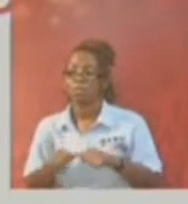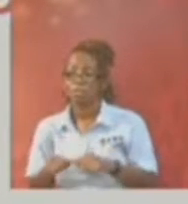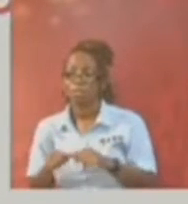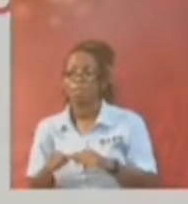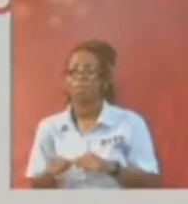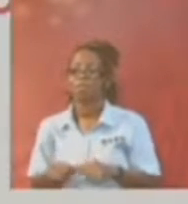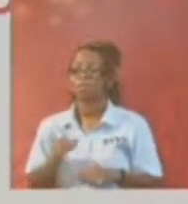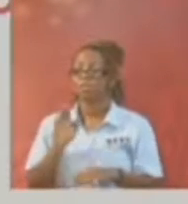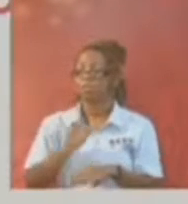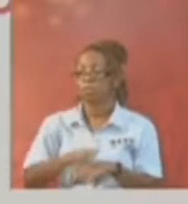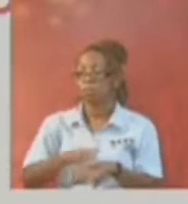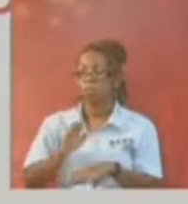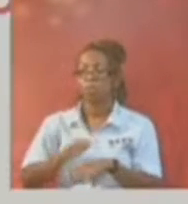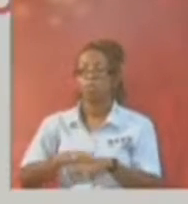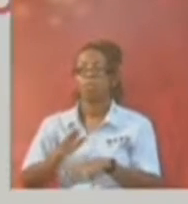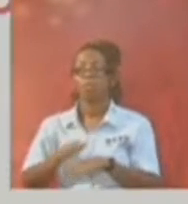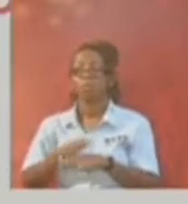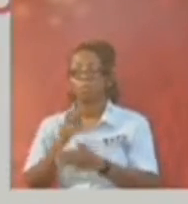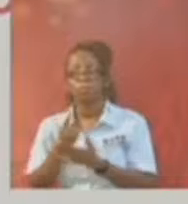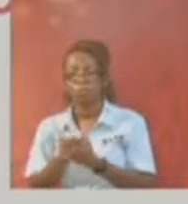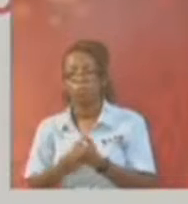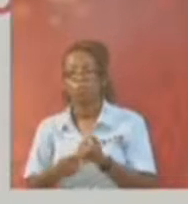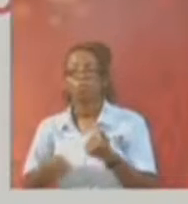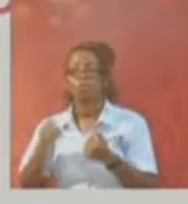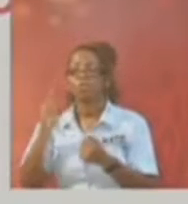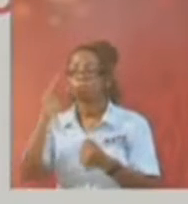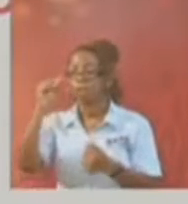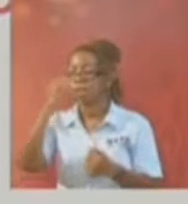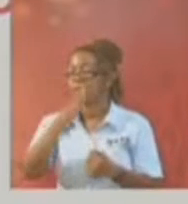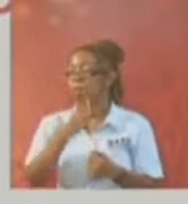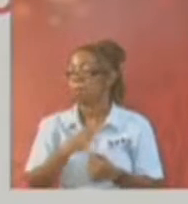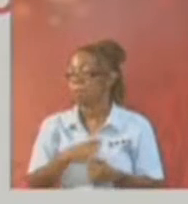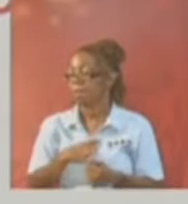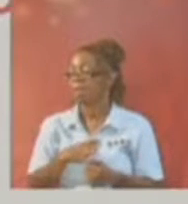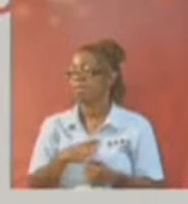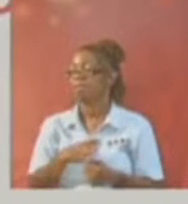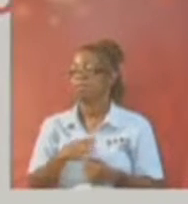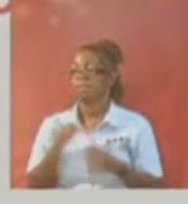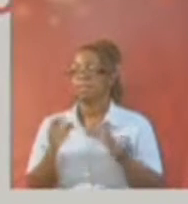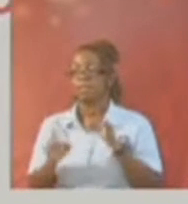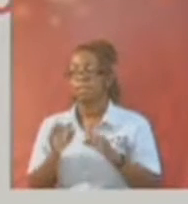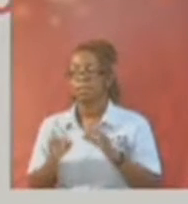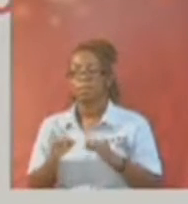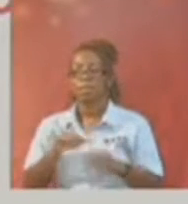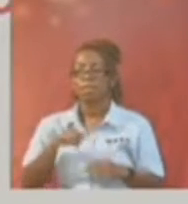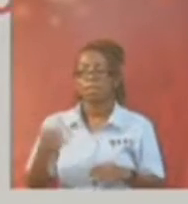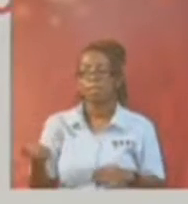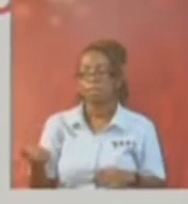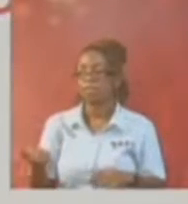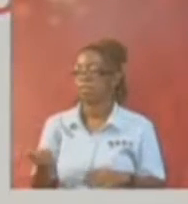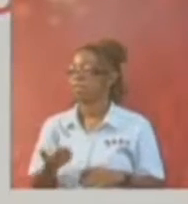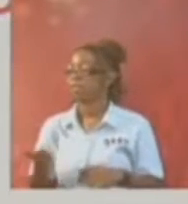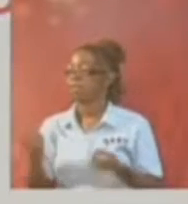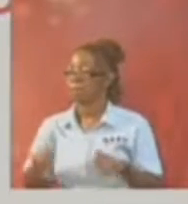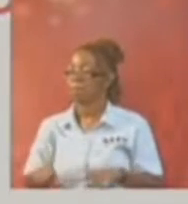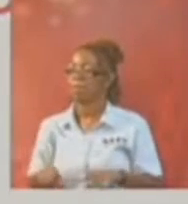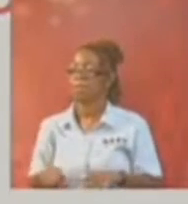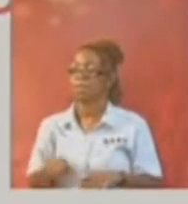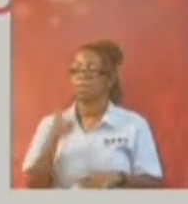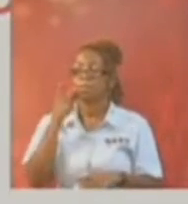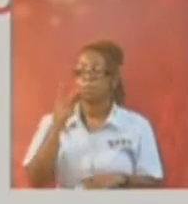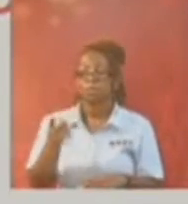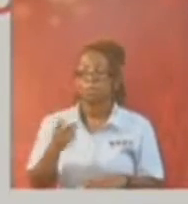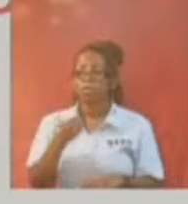both males and females to seek care if any sort of severe or extreme symptoms are